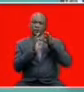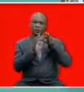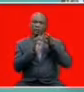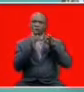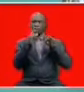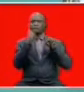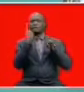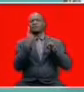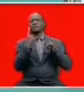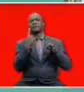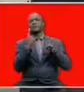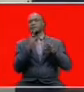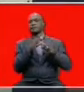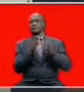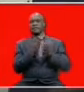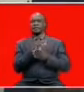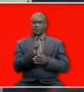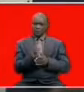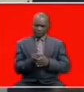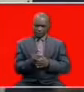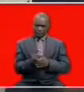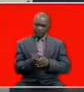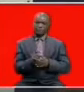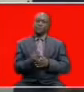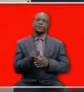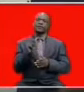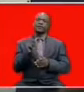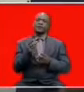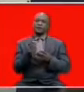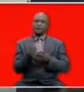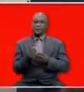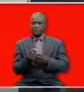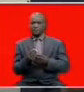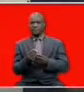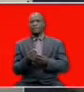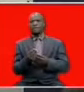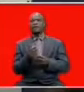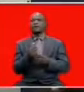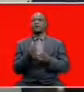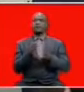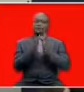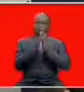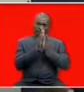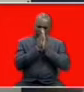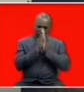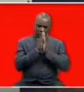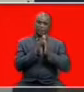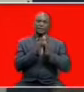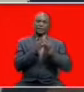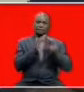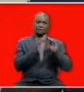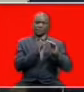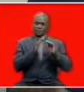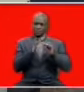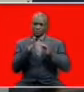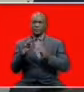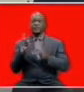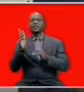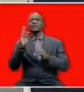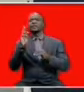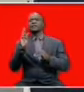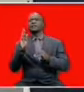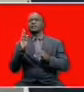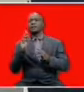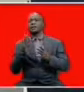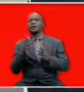starts with the relationship with God. So we have now in the 20th century church of health, wealth, and prosperity, people who just say, I'm a believer, but